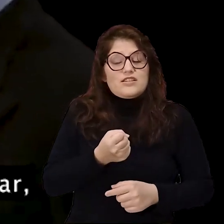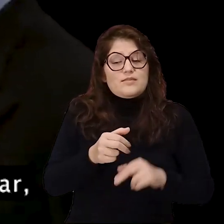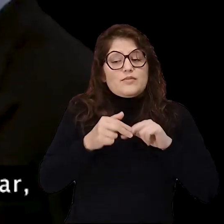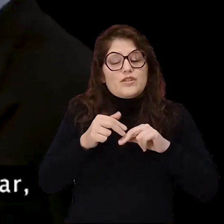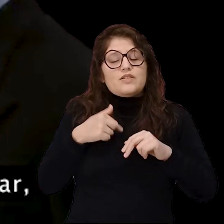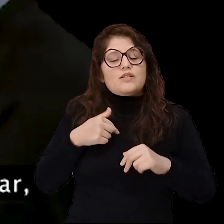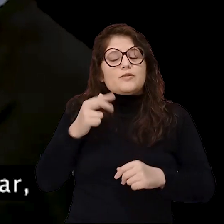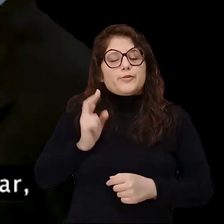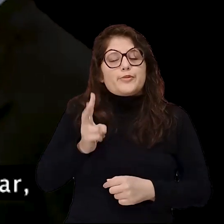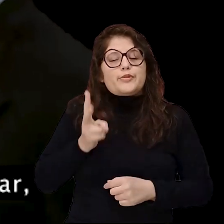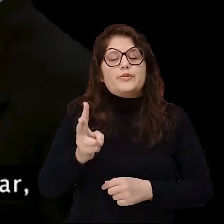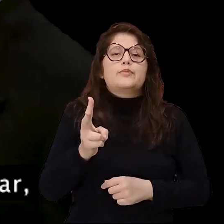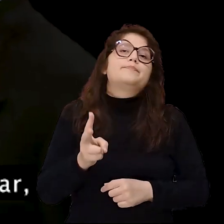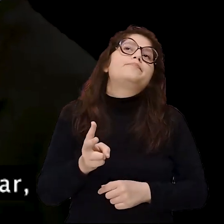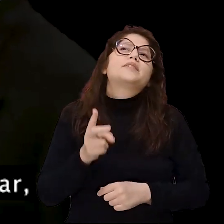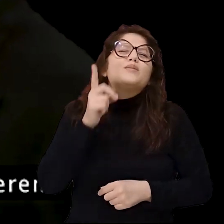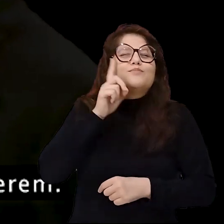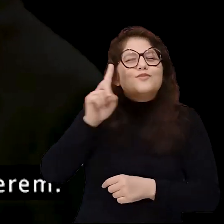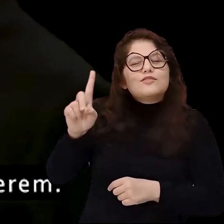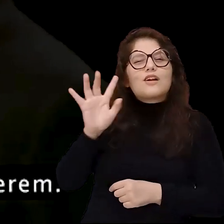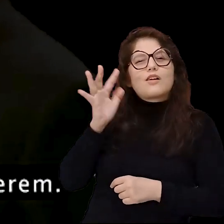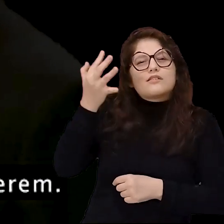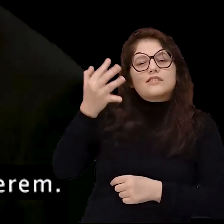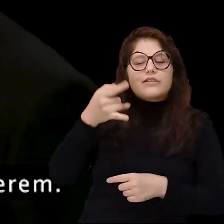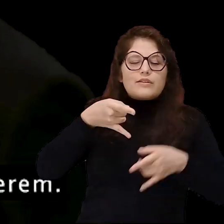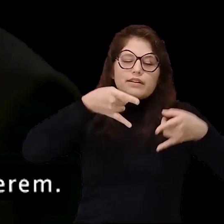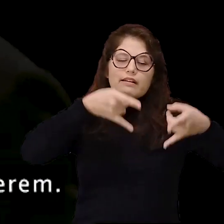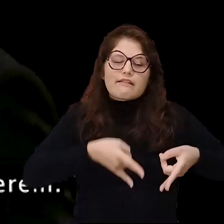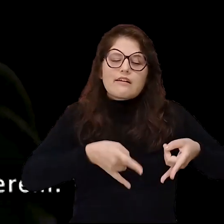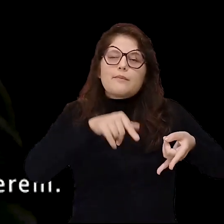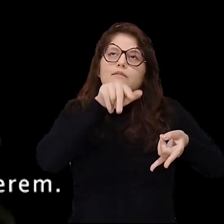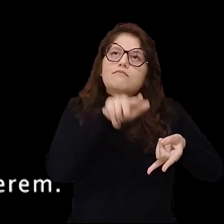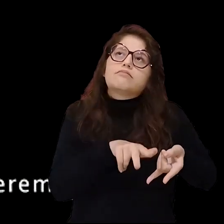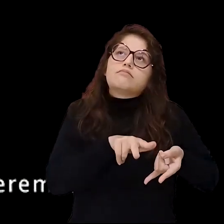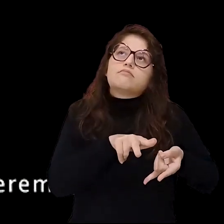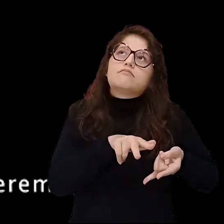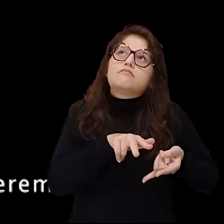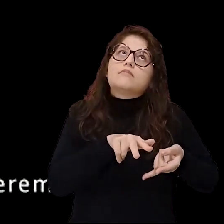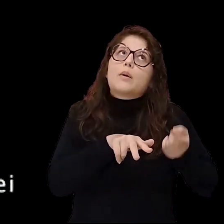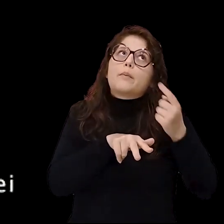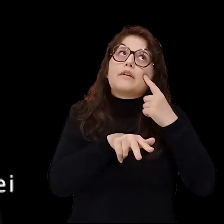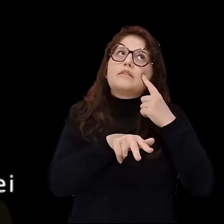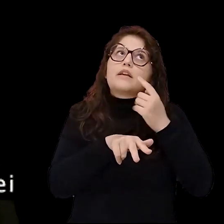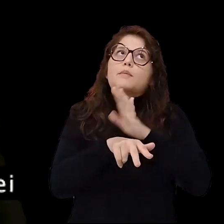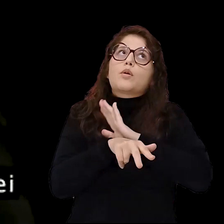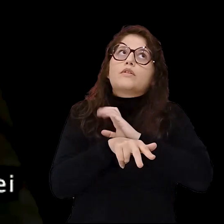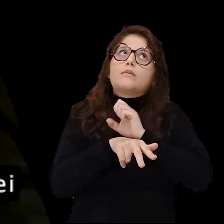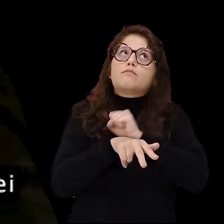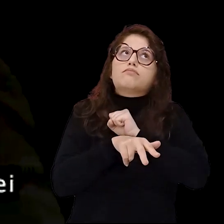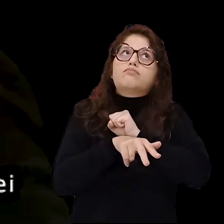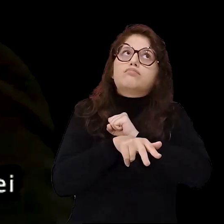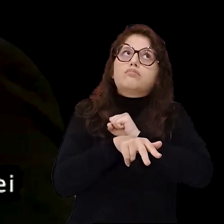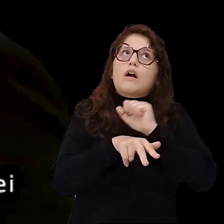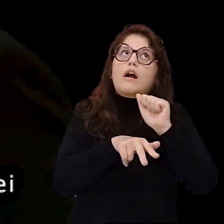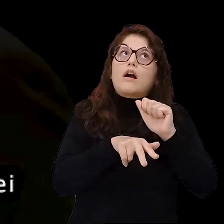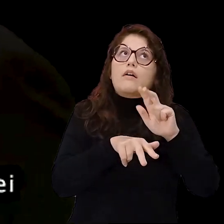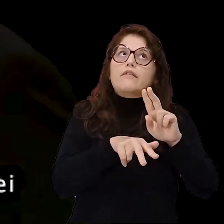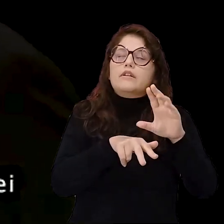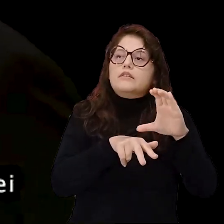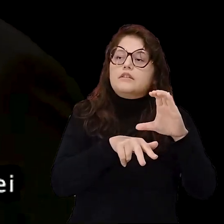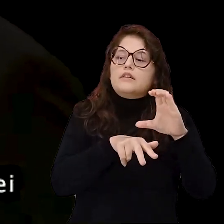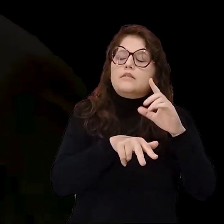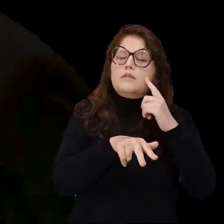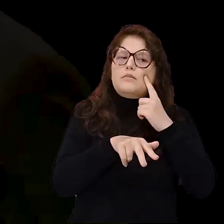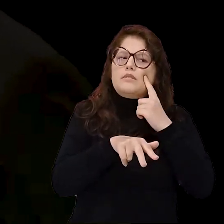that the only reason not to kill oneself was so as not to hurt other people. And finally one day, I woke